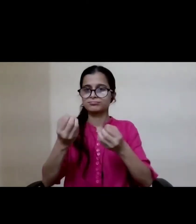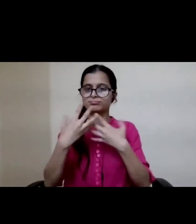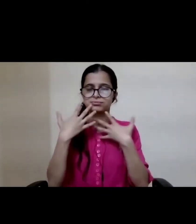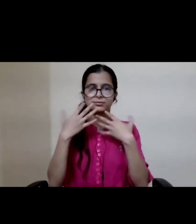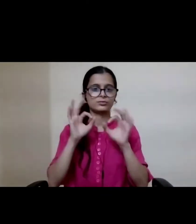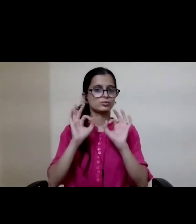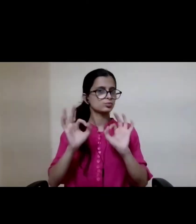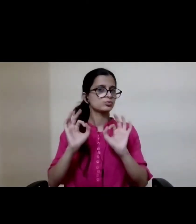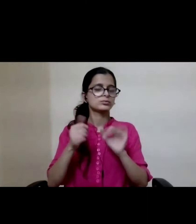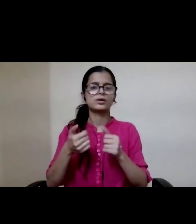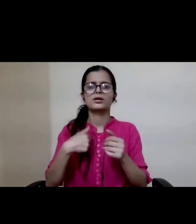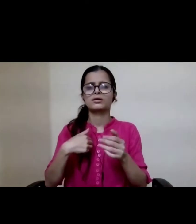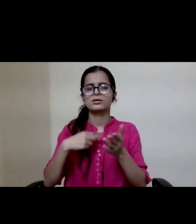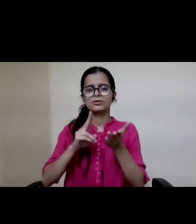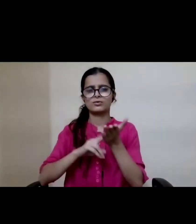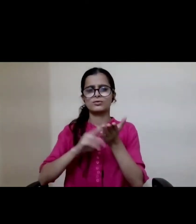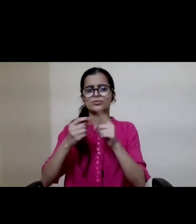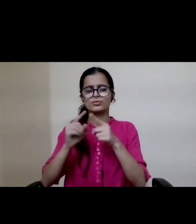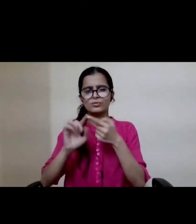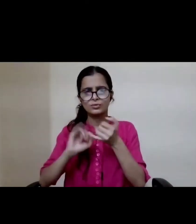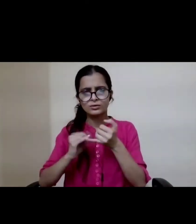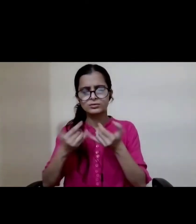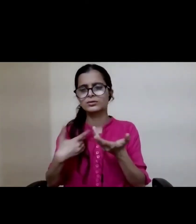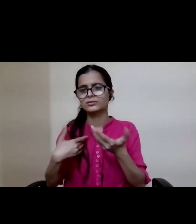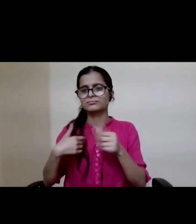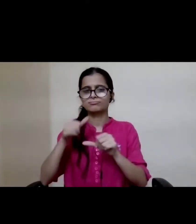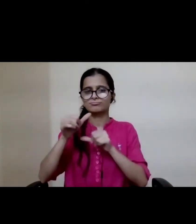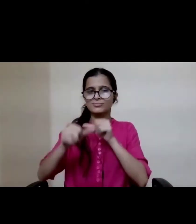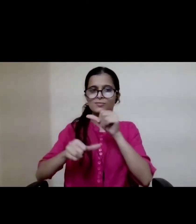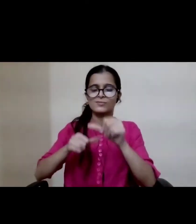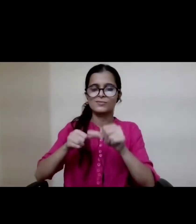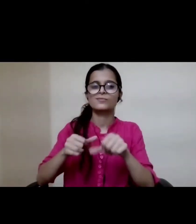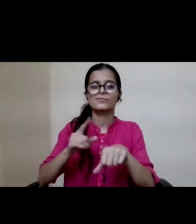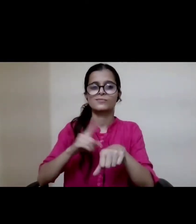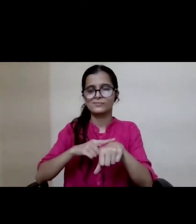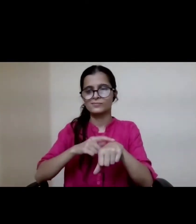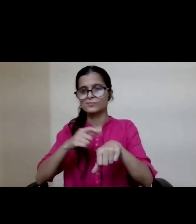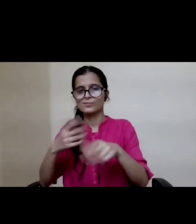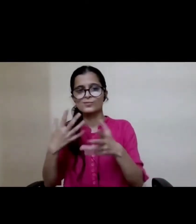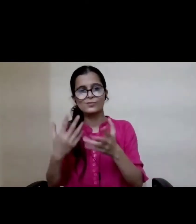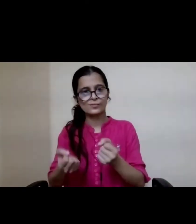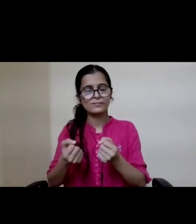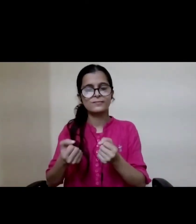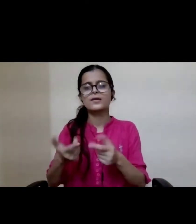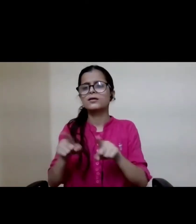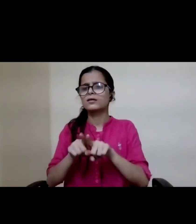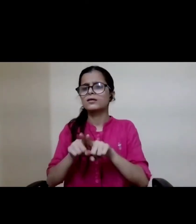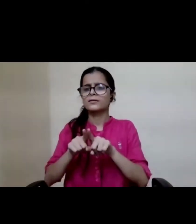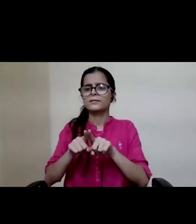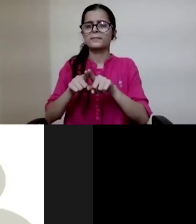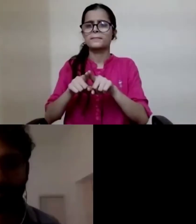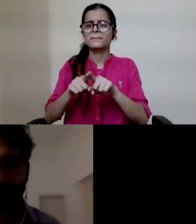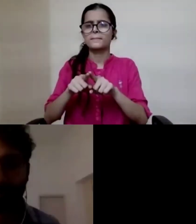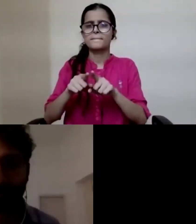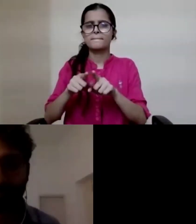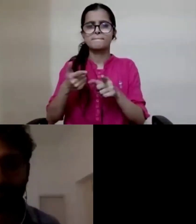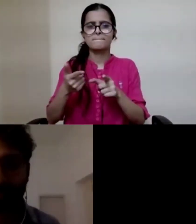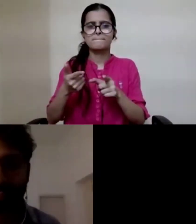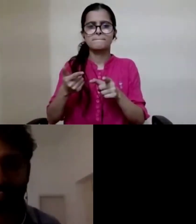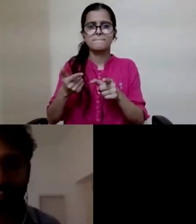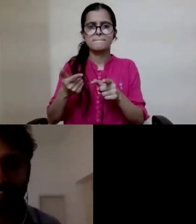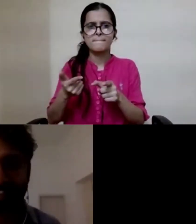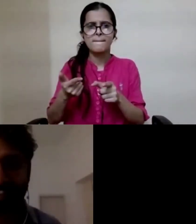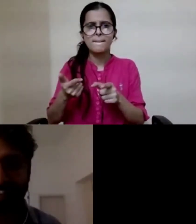I would sort of need a lot of time to process and sort of make sense of. To the was I talking